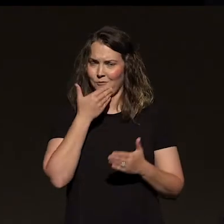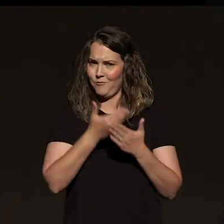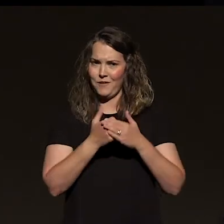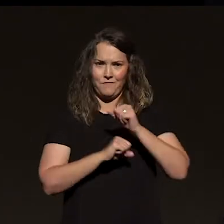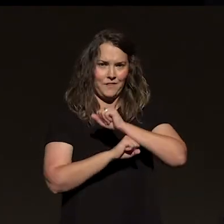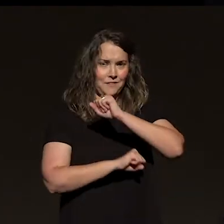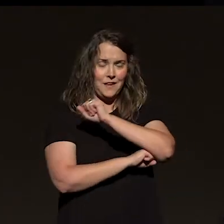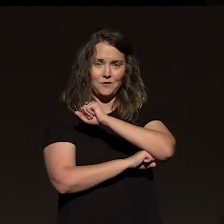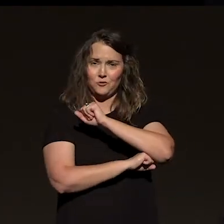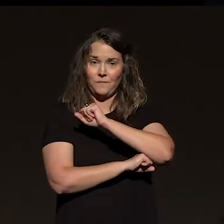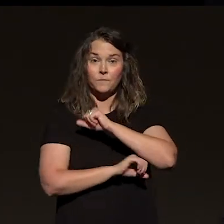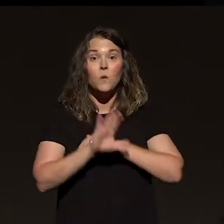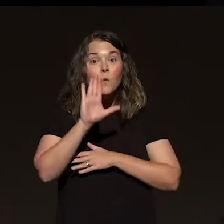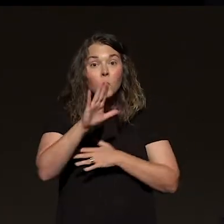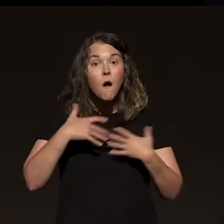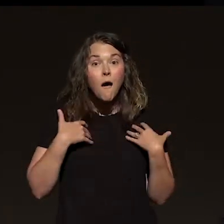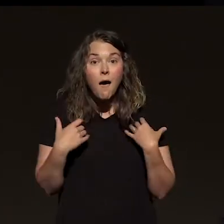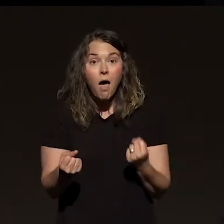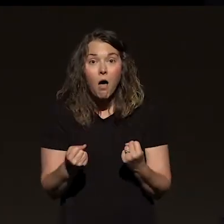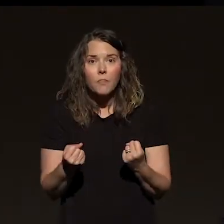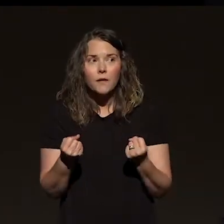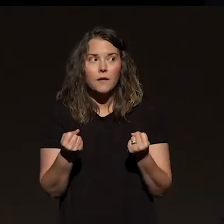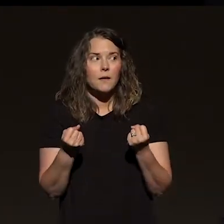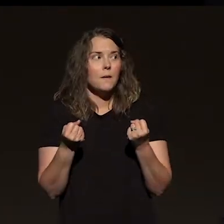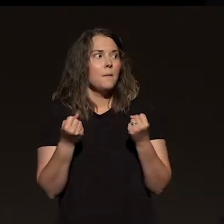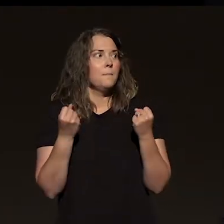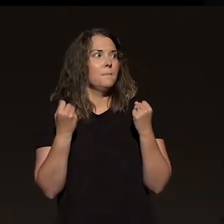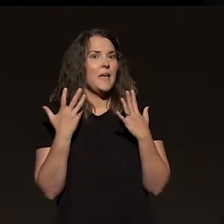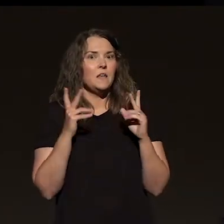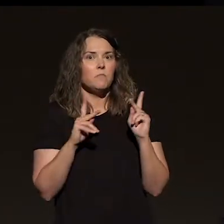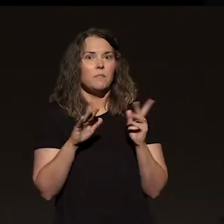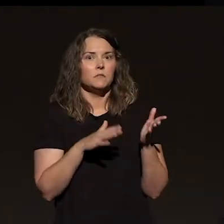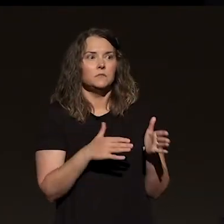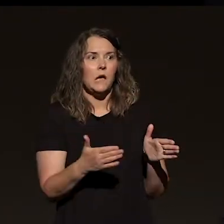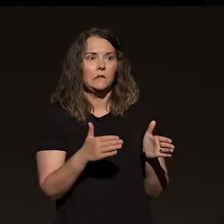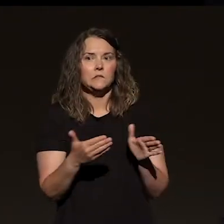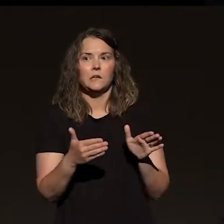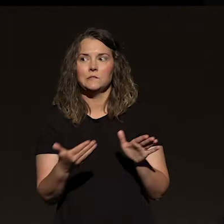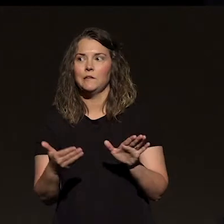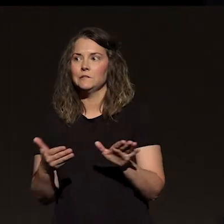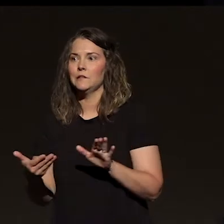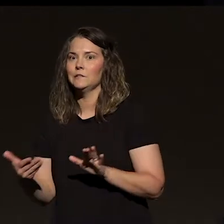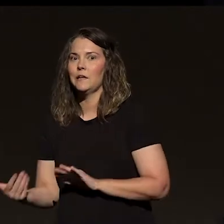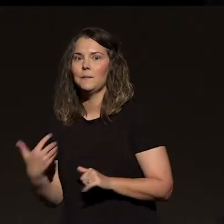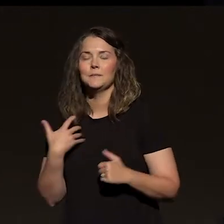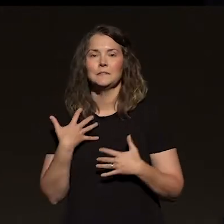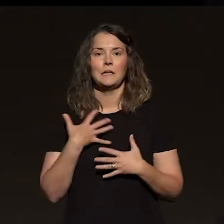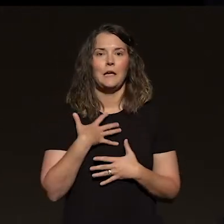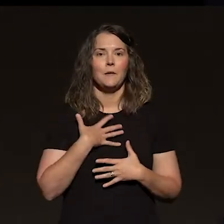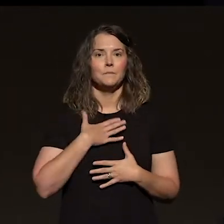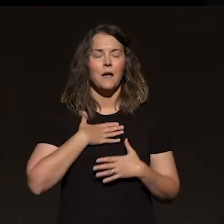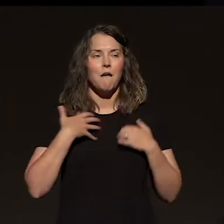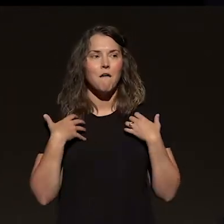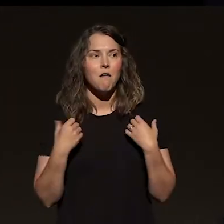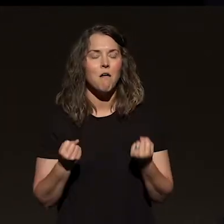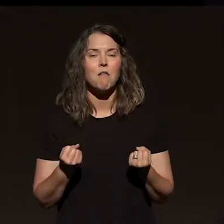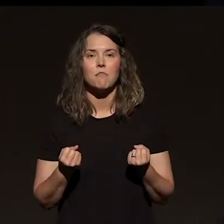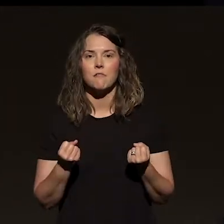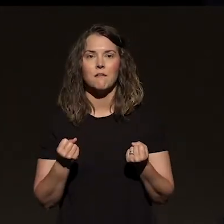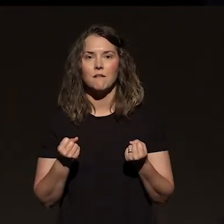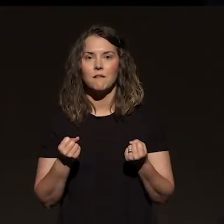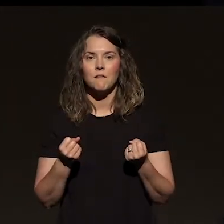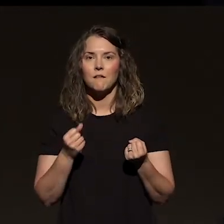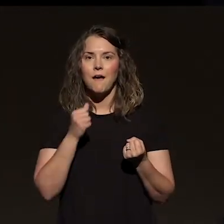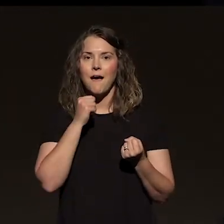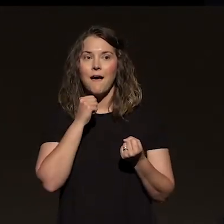Thousands of people dying, and all of a sudden, I'm aware of my mortality, of my frailty, and I'm scared. My health. I'm not. I'm